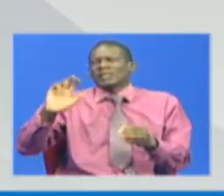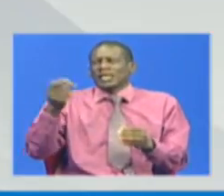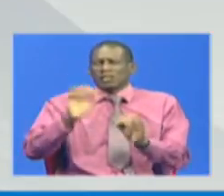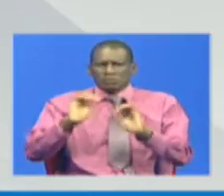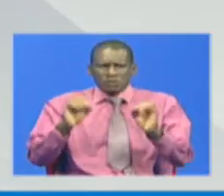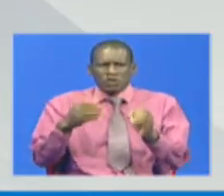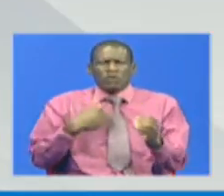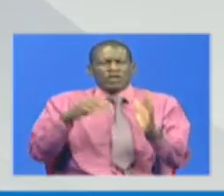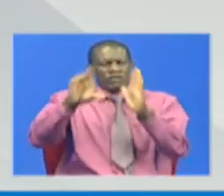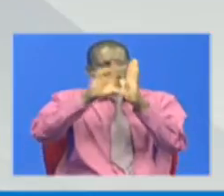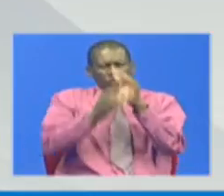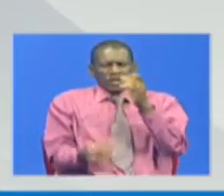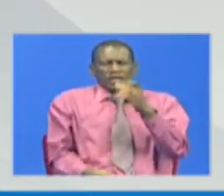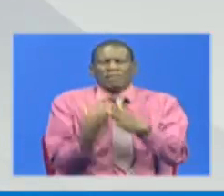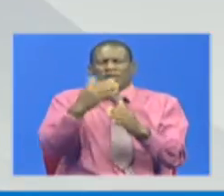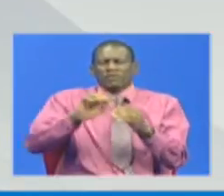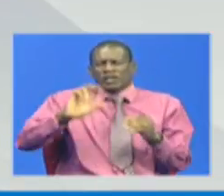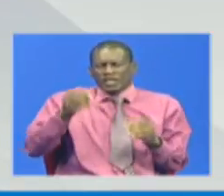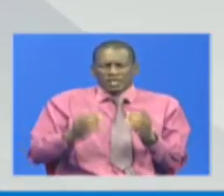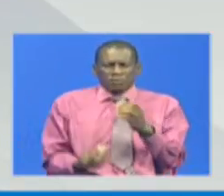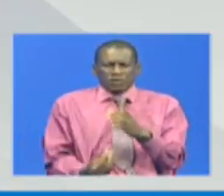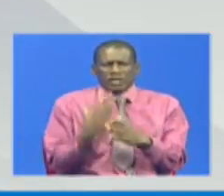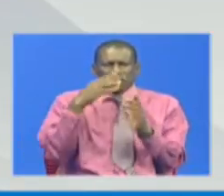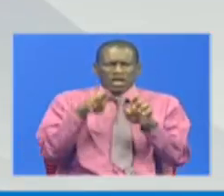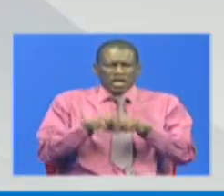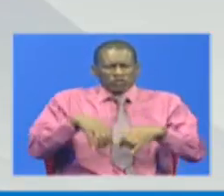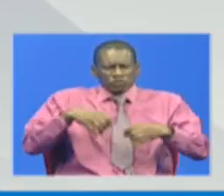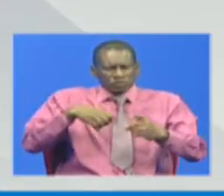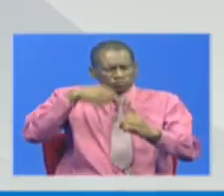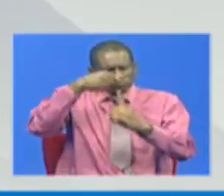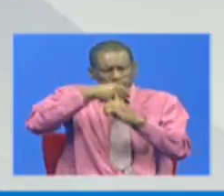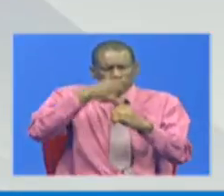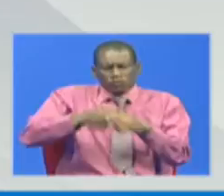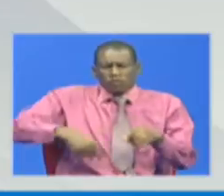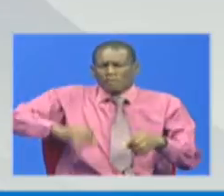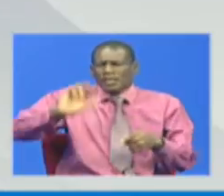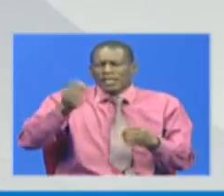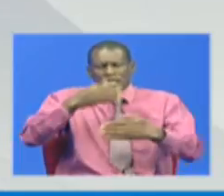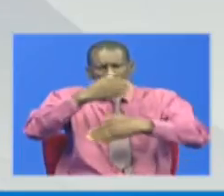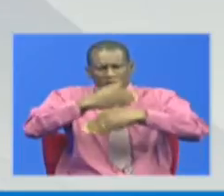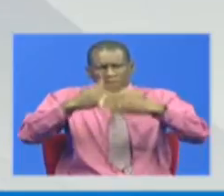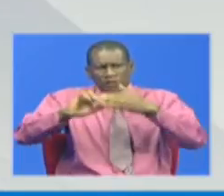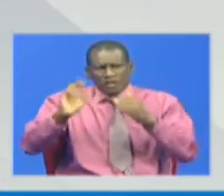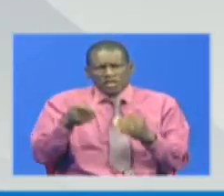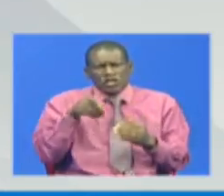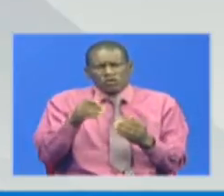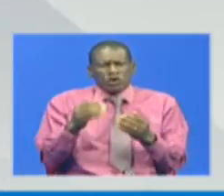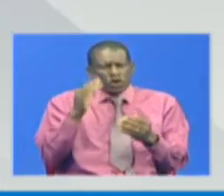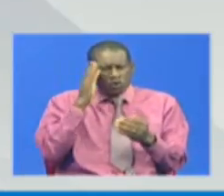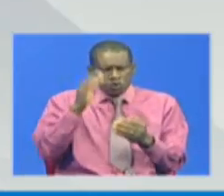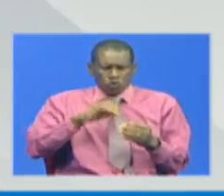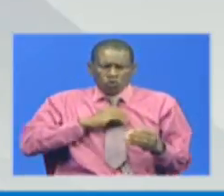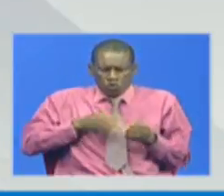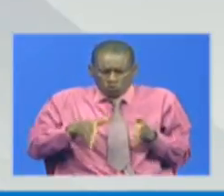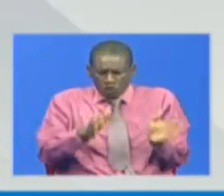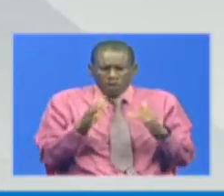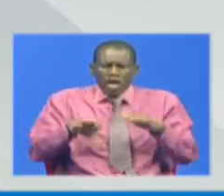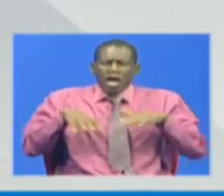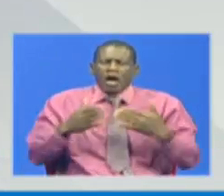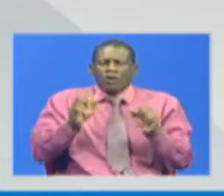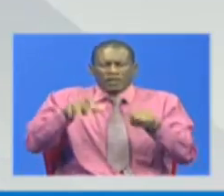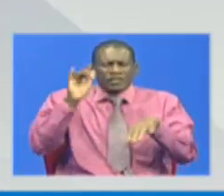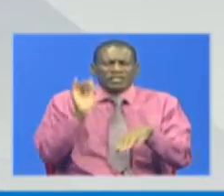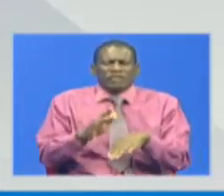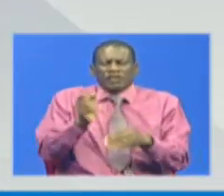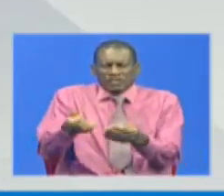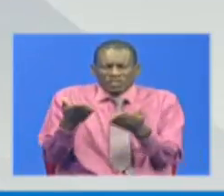being done. There's a lot of local production as we push the Buy Kenya, Build Kenya. So in light of this, in your own estimation, how much is this going to affect our imports?